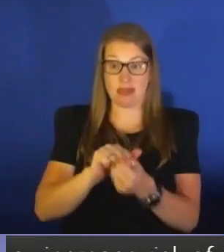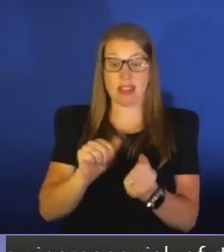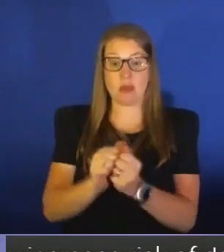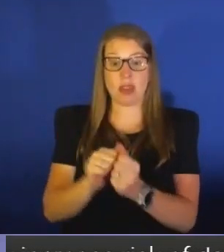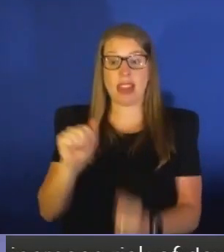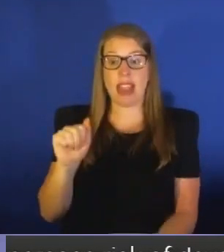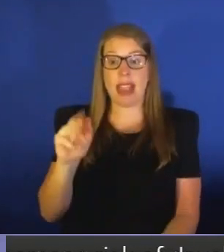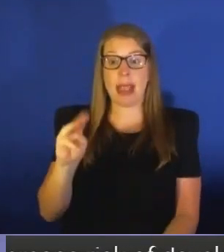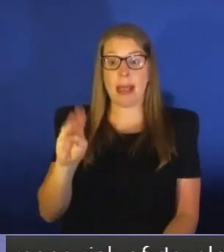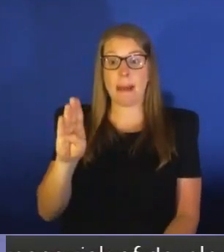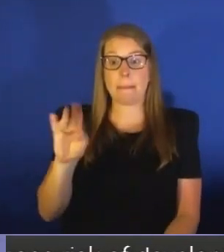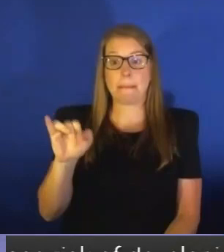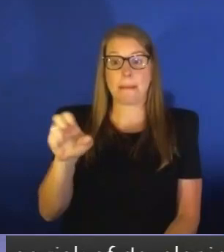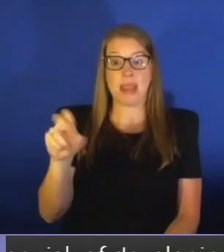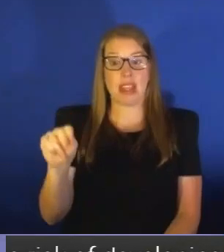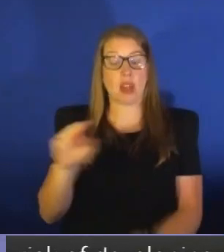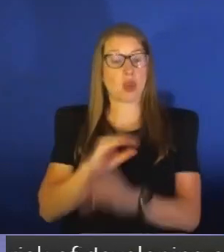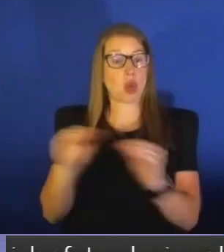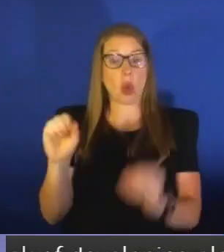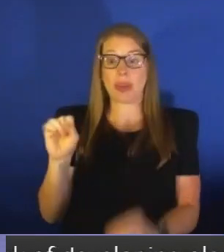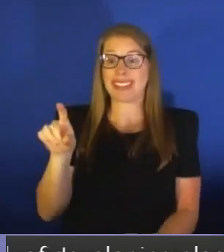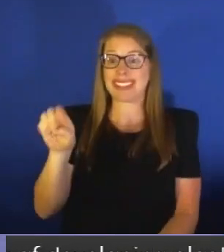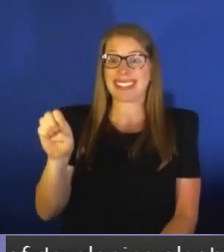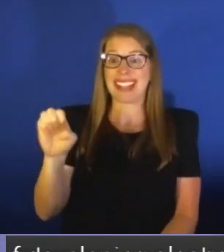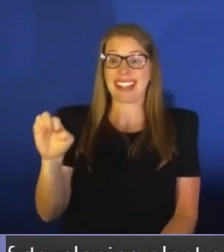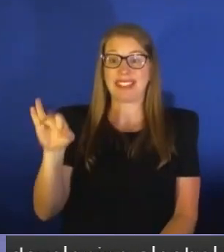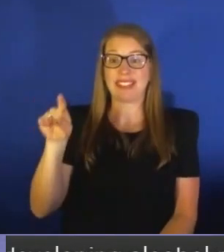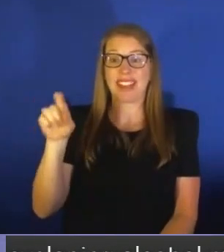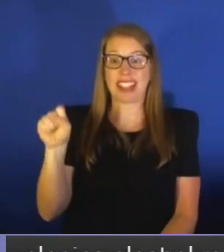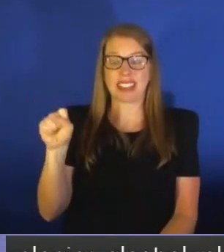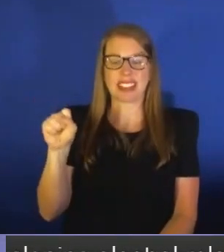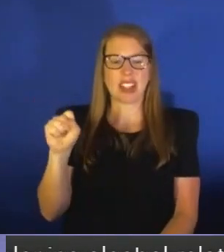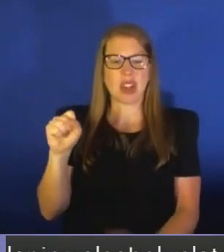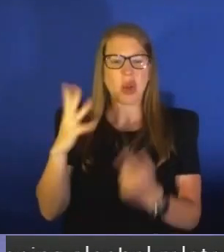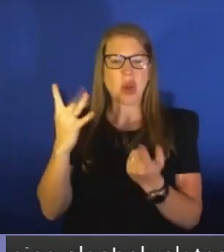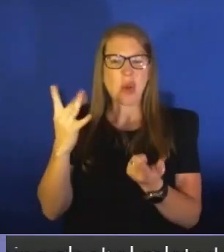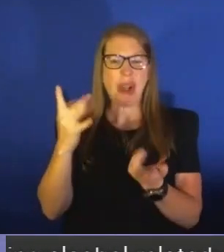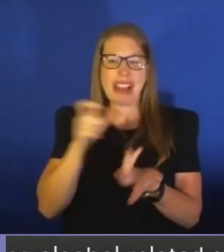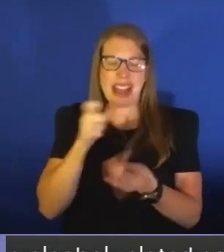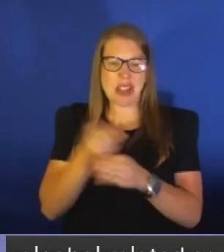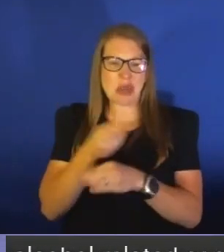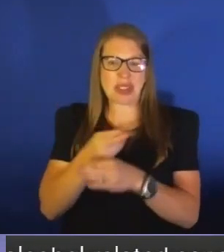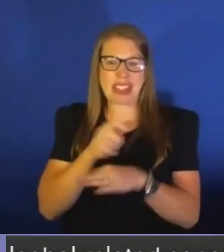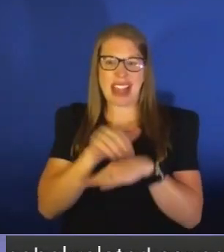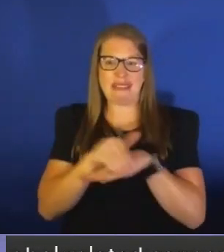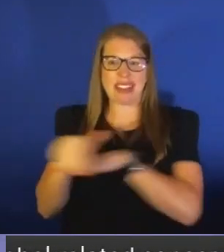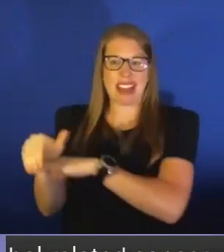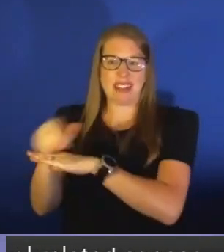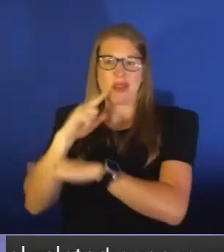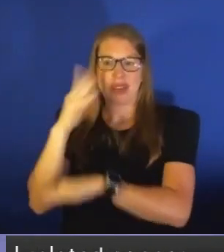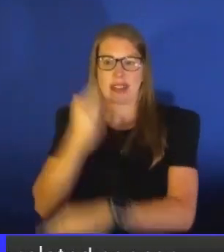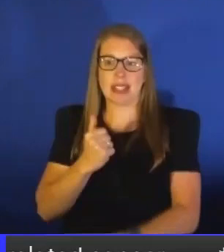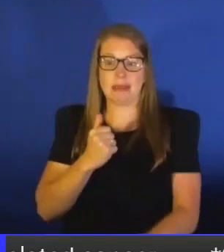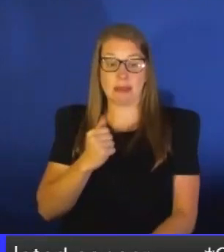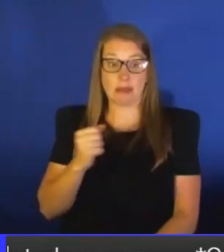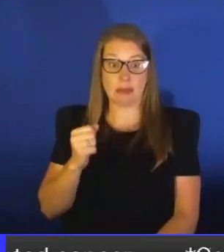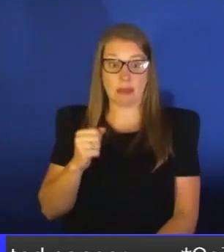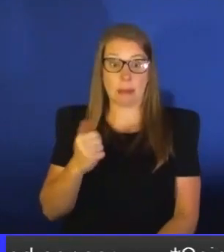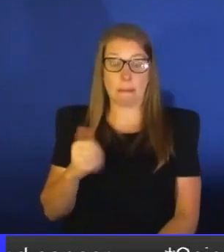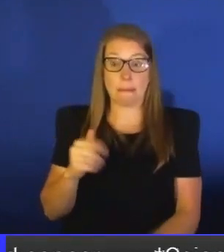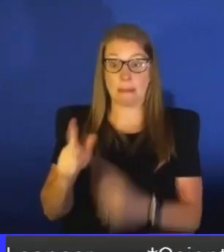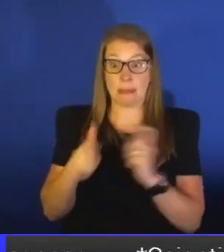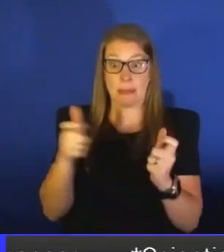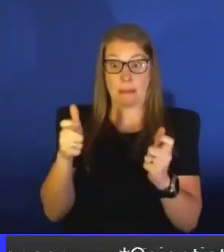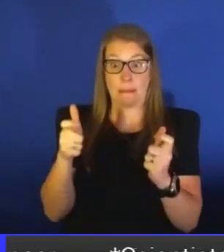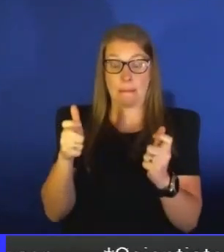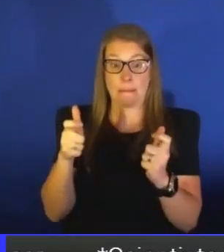don't have any side effects, what's the harm in using it every night to sleep? Are there long-term side effects? That's a huge question that's also still